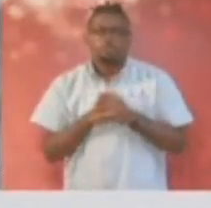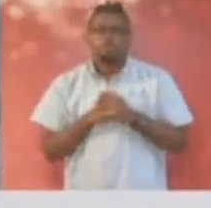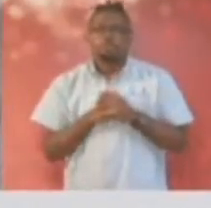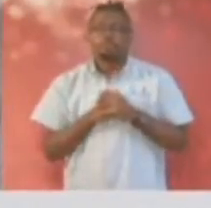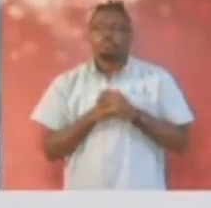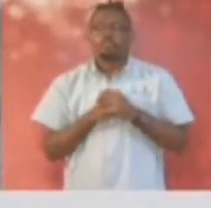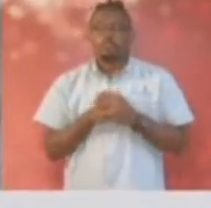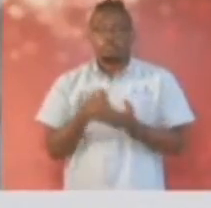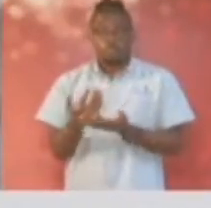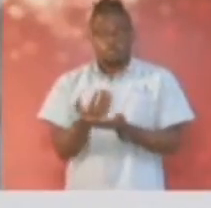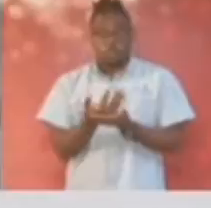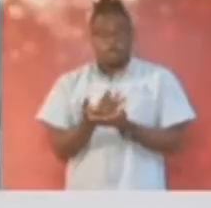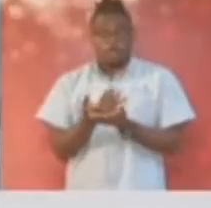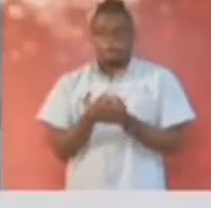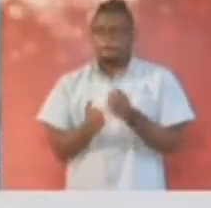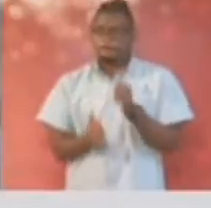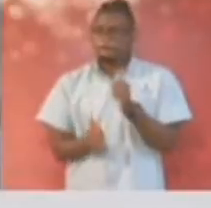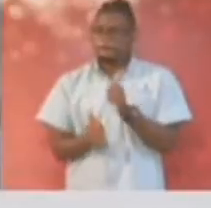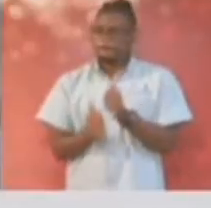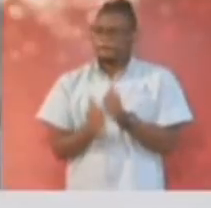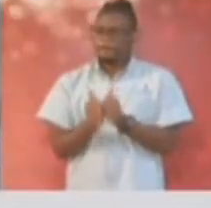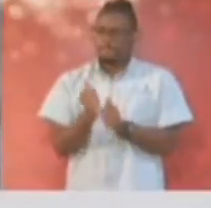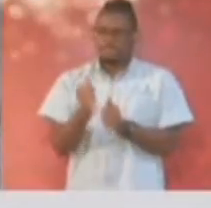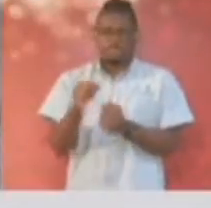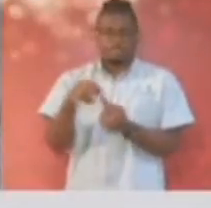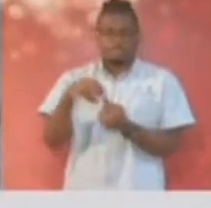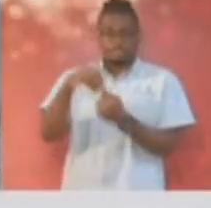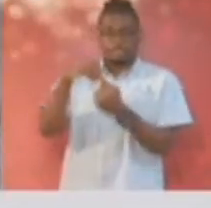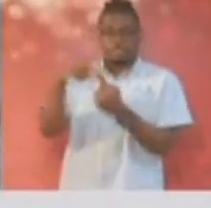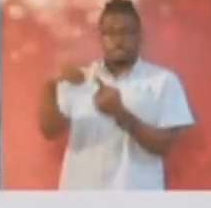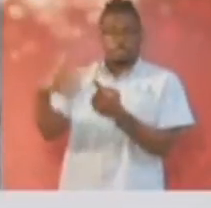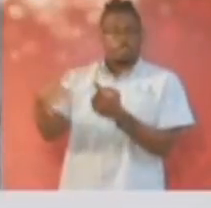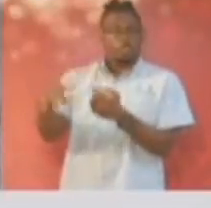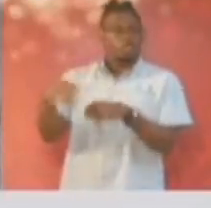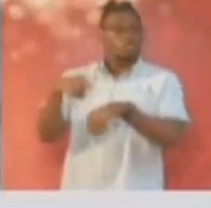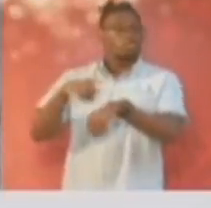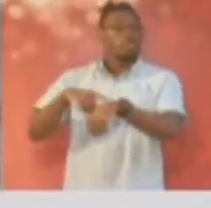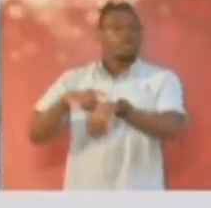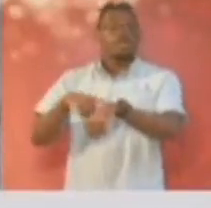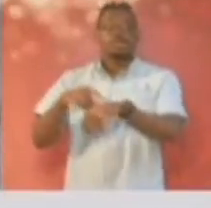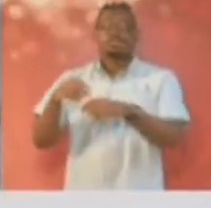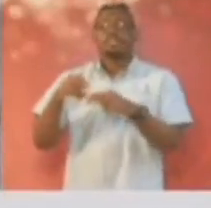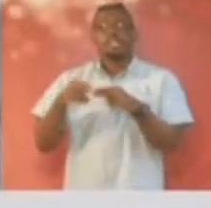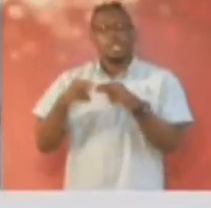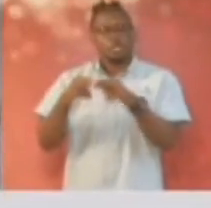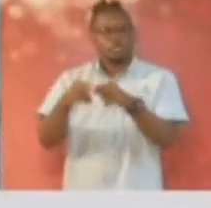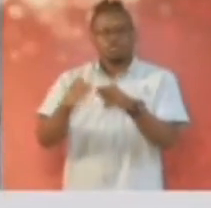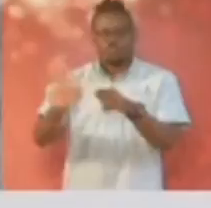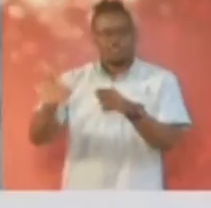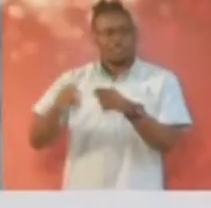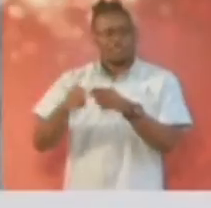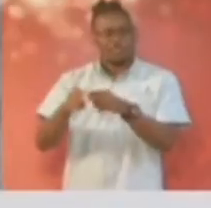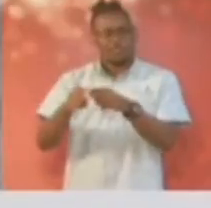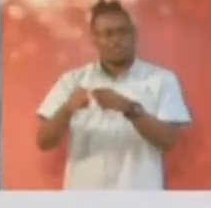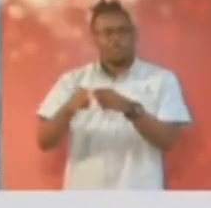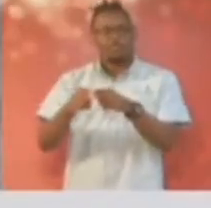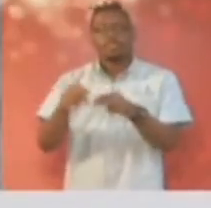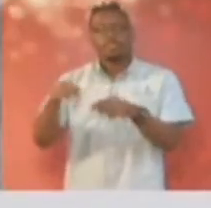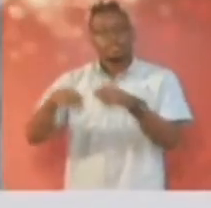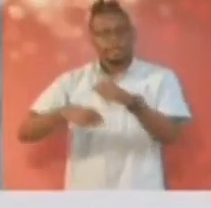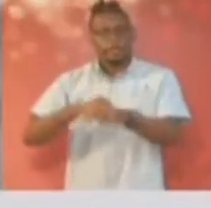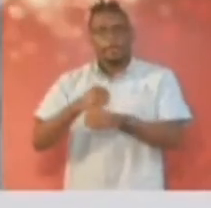one of the most auspicious times of the year for Hindus, and by extension for the national community. This year, Diwali will be celebrated